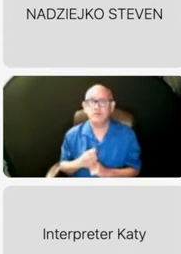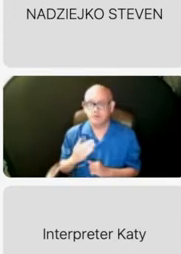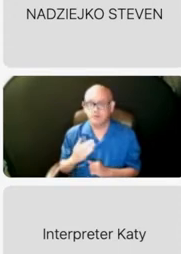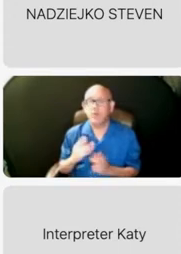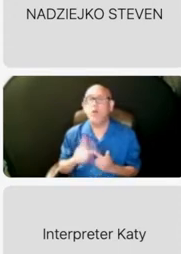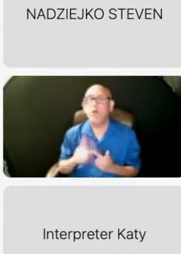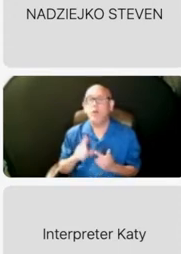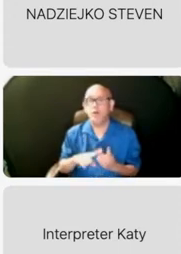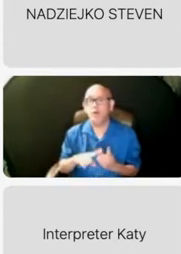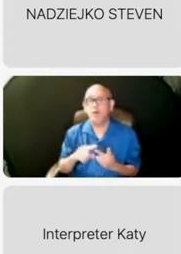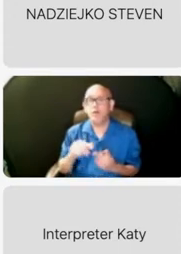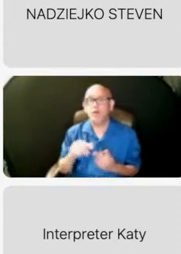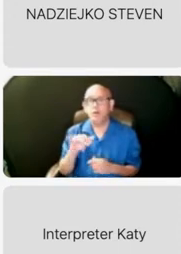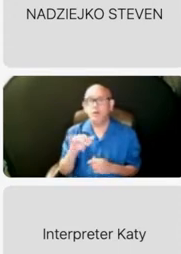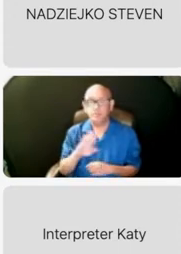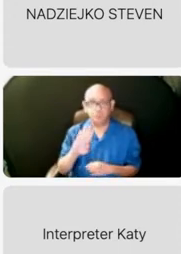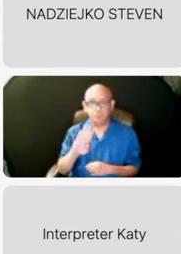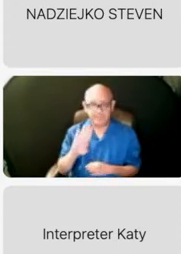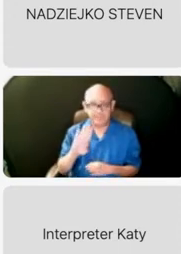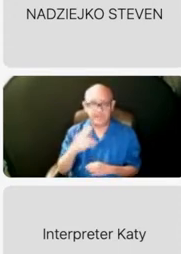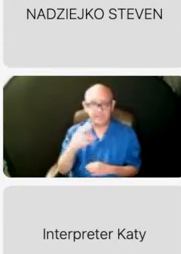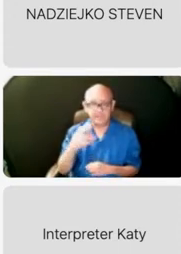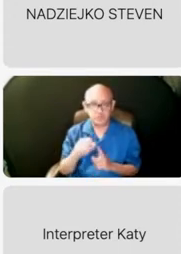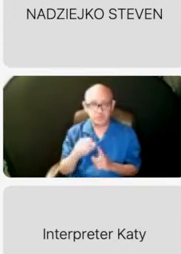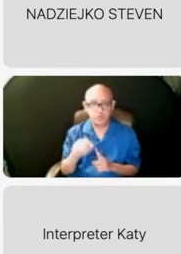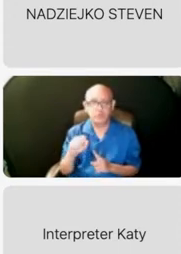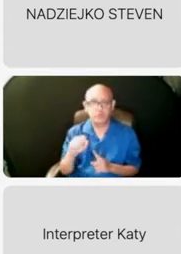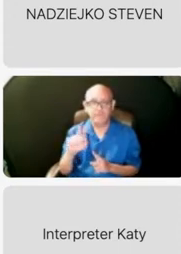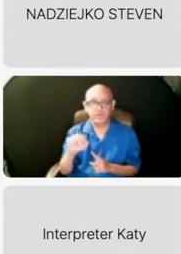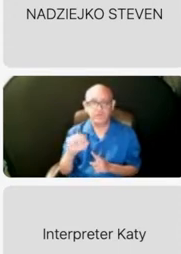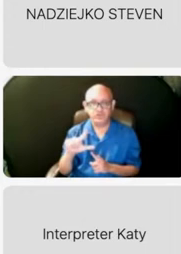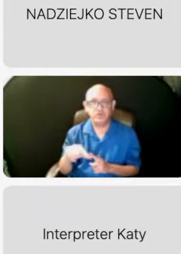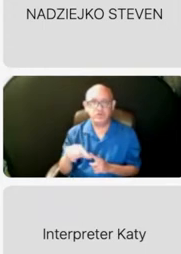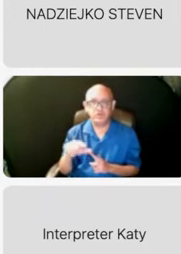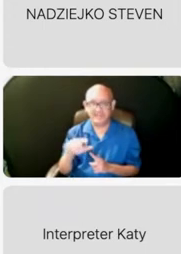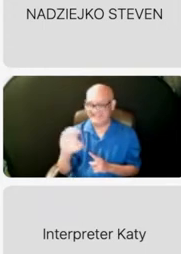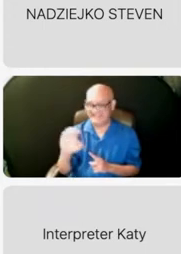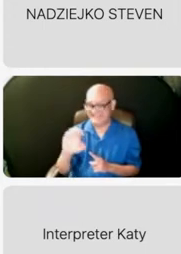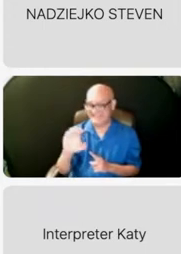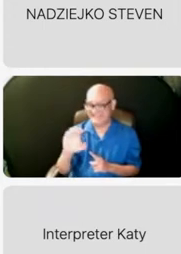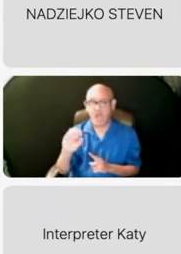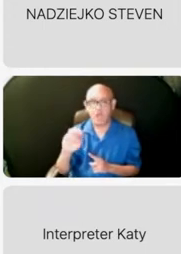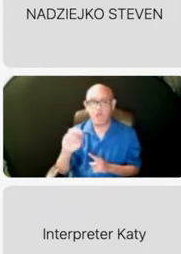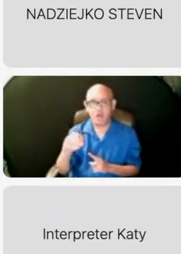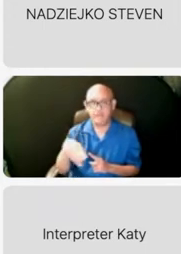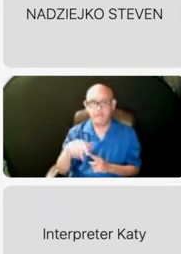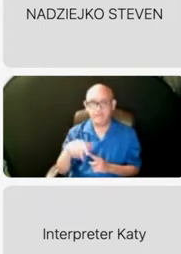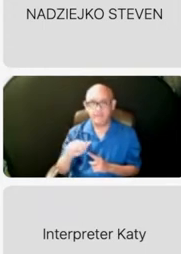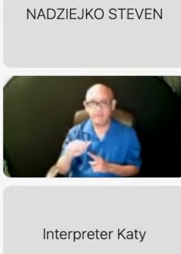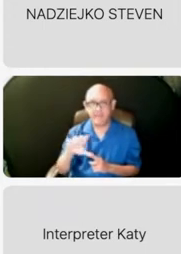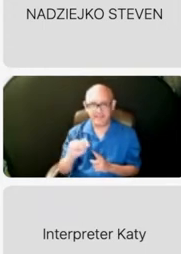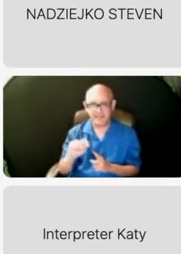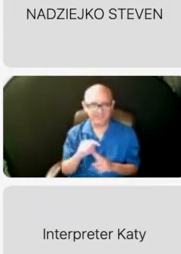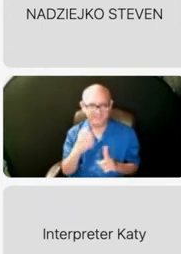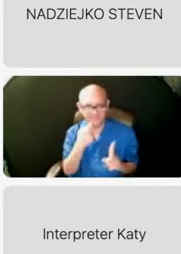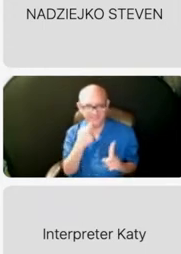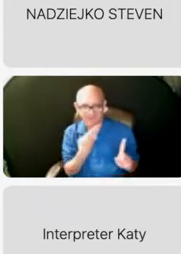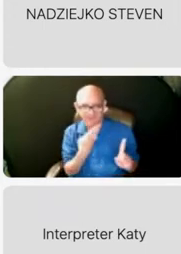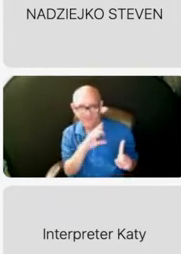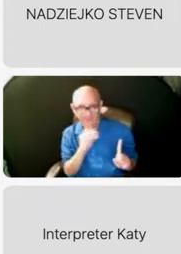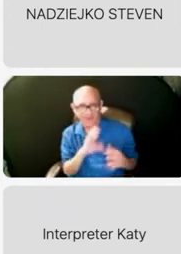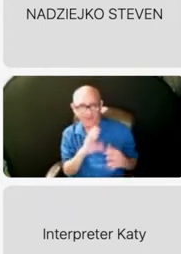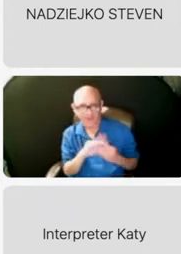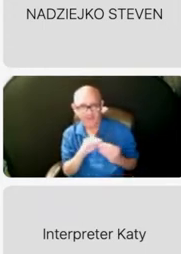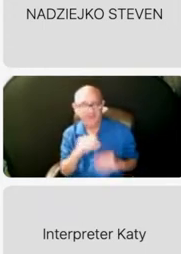blumen high school virtual enterprise company e compact as uh miss harold mentioned took first place in the inland